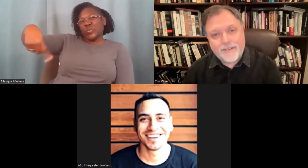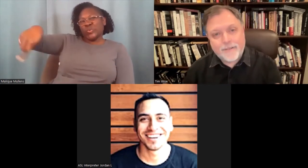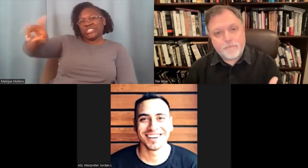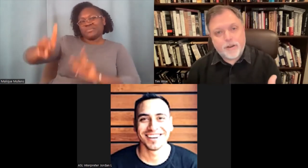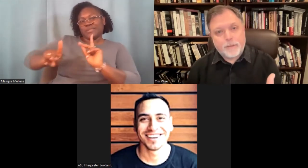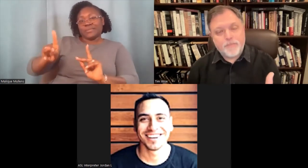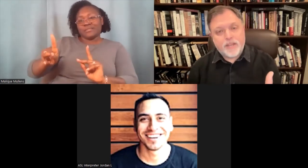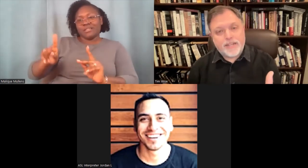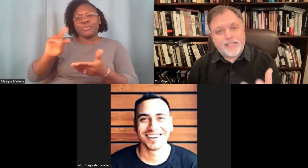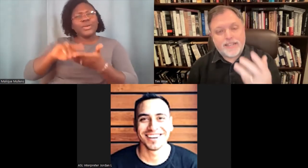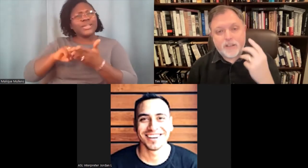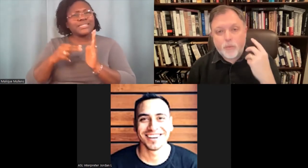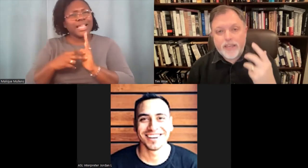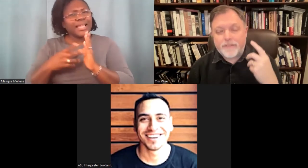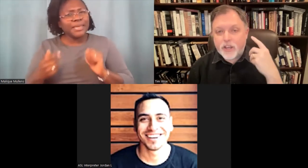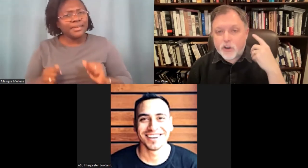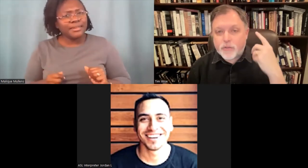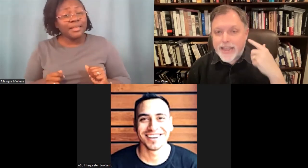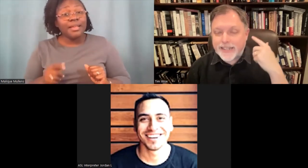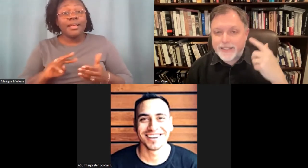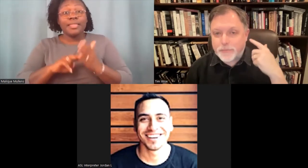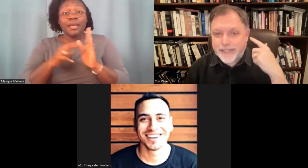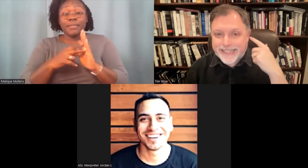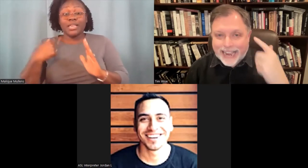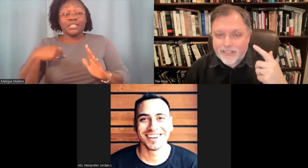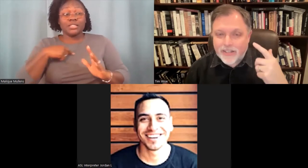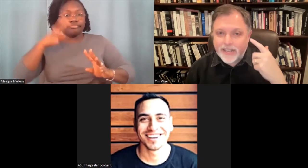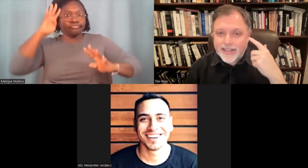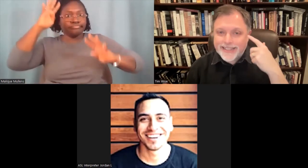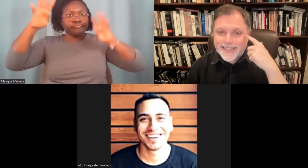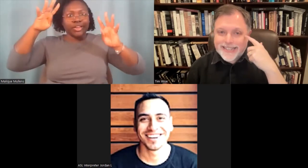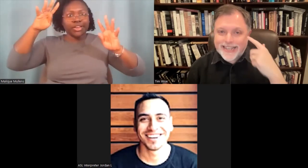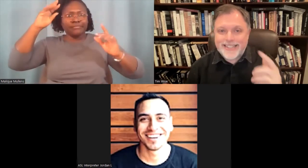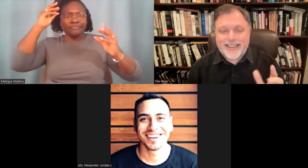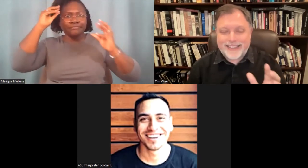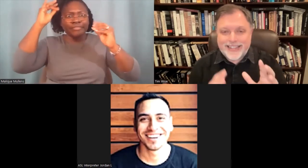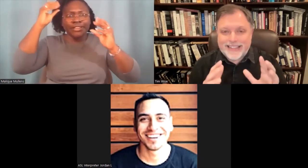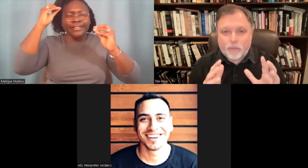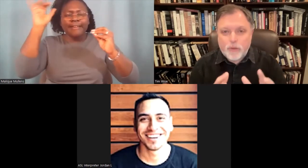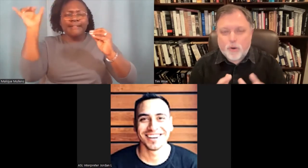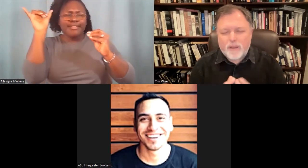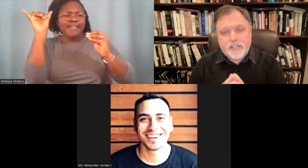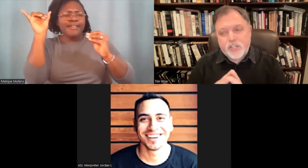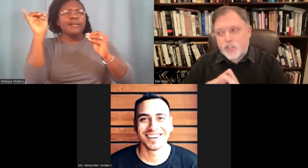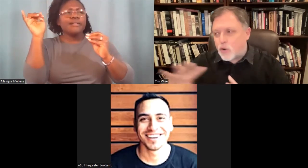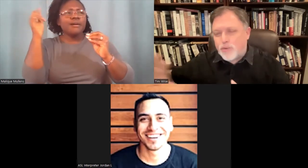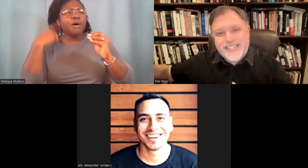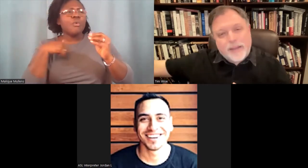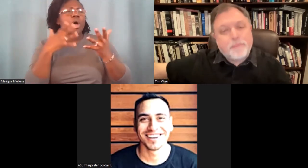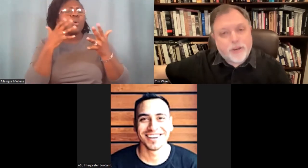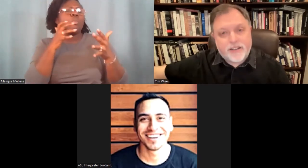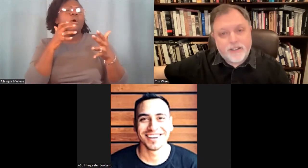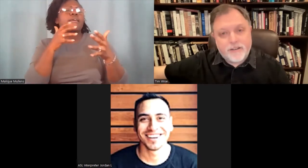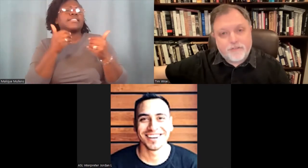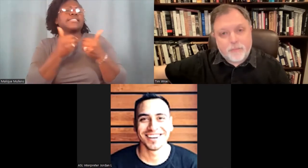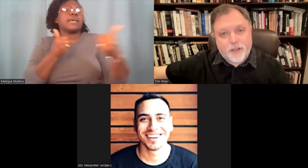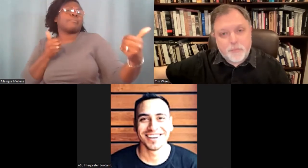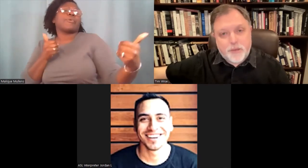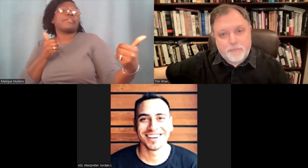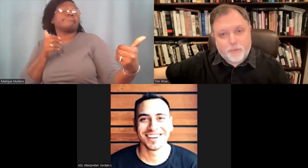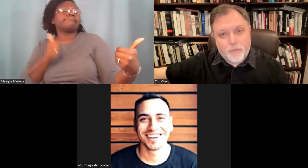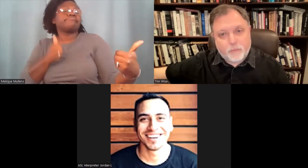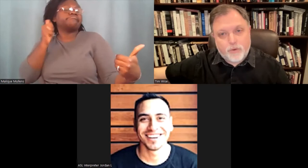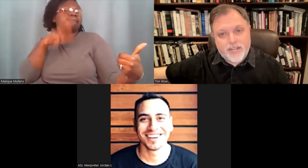say, right? It says that we have created this mentality that says that that we want to be so separate from